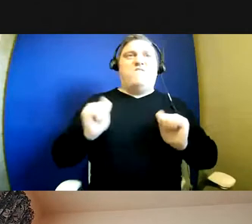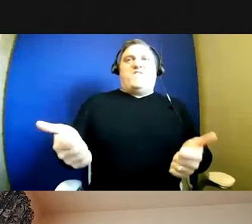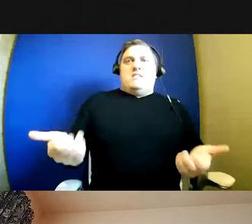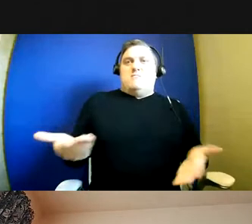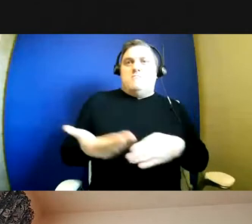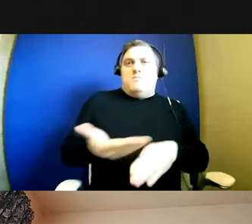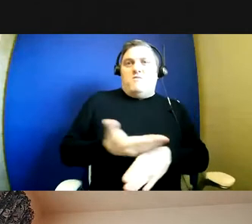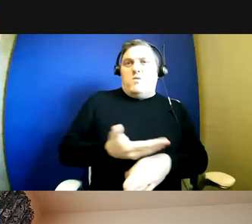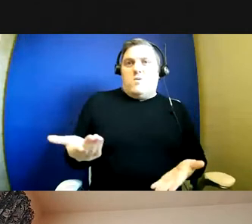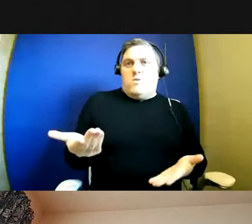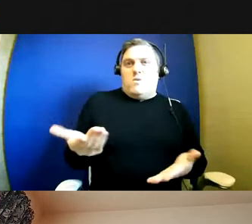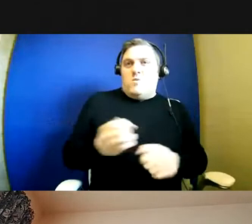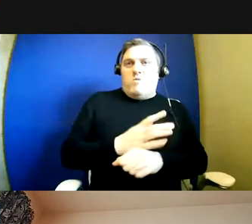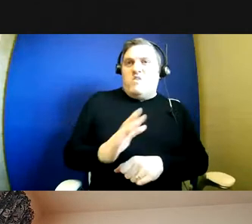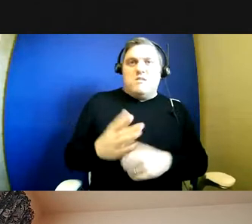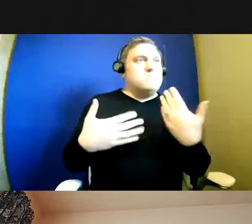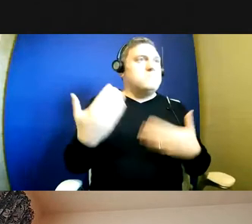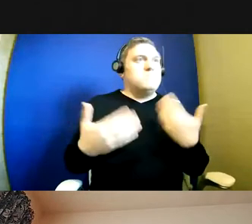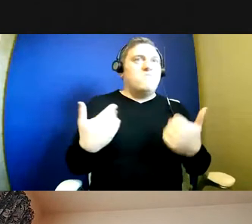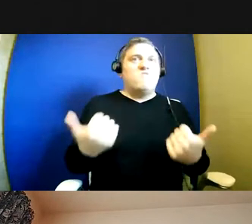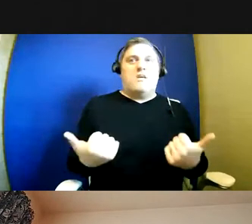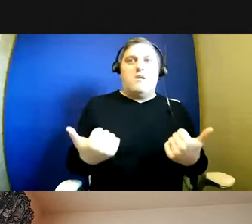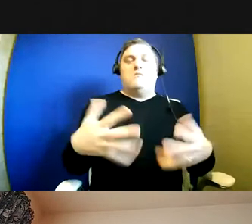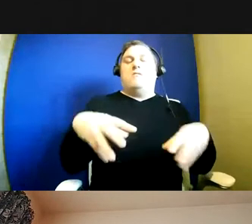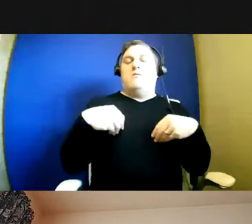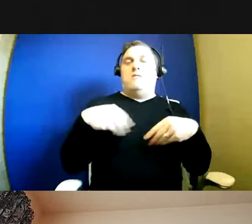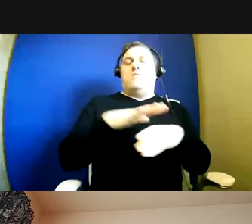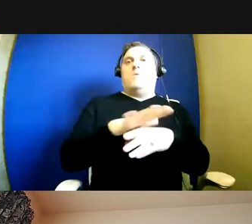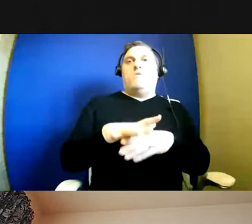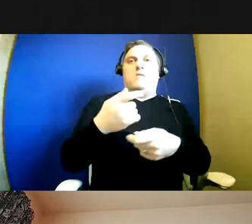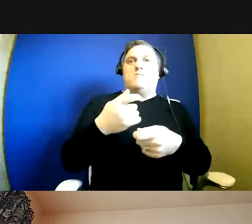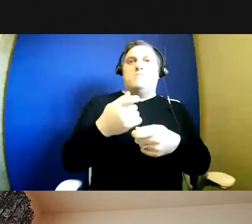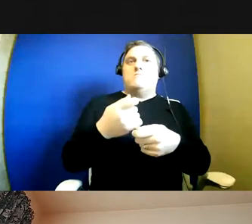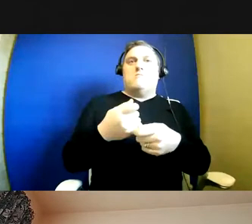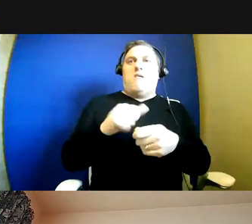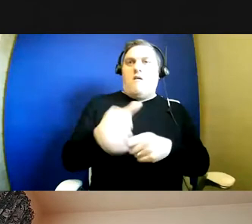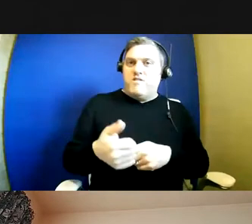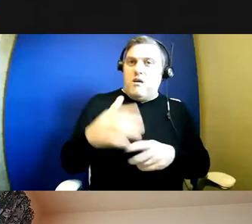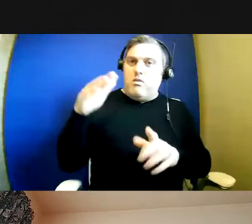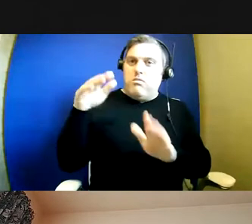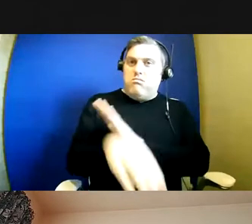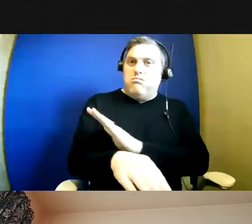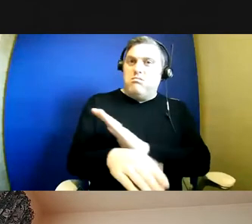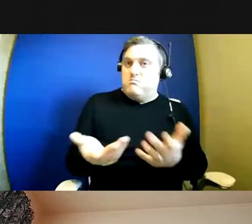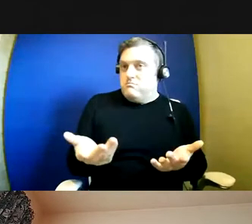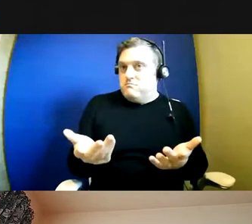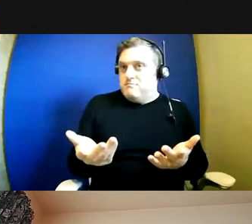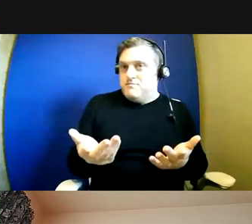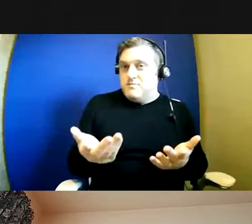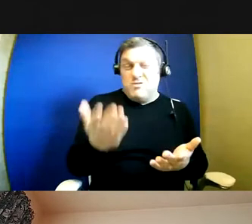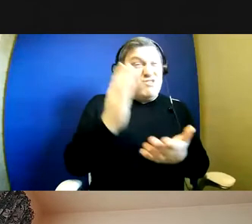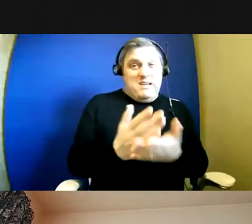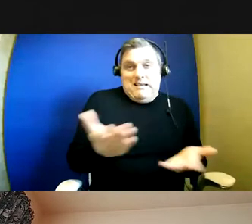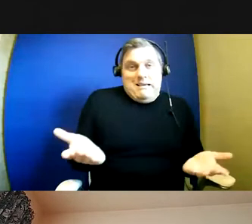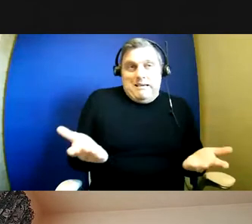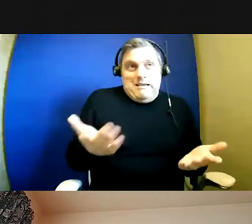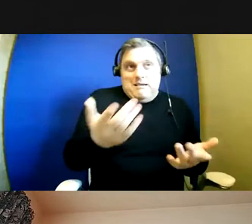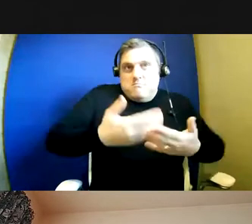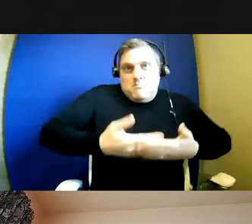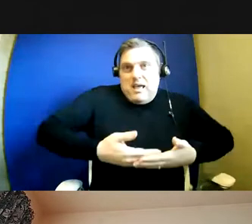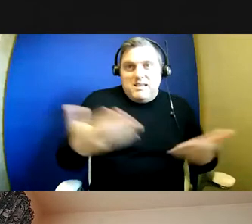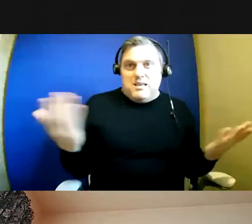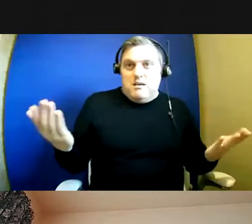there are many people that we're seeing that have never been ill for a day in their lives before. So